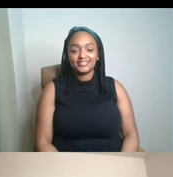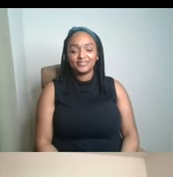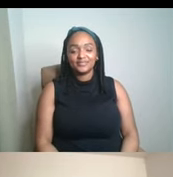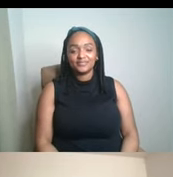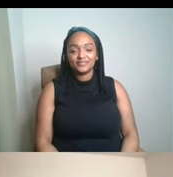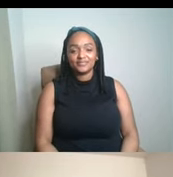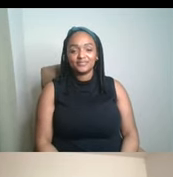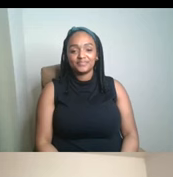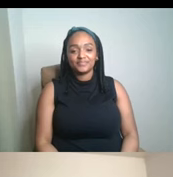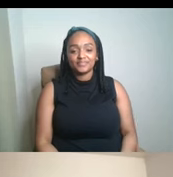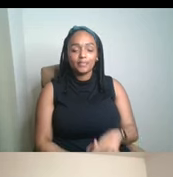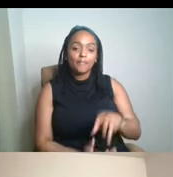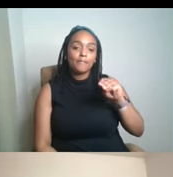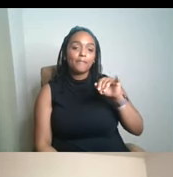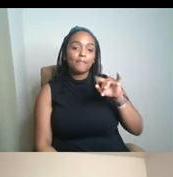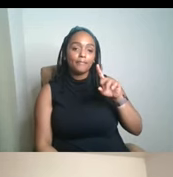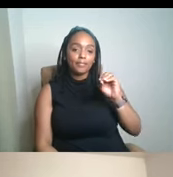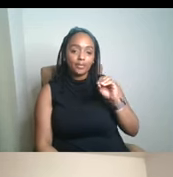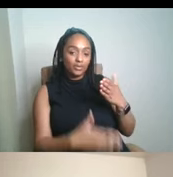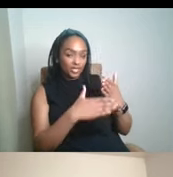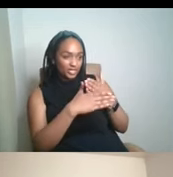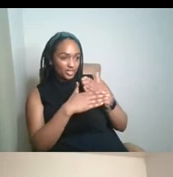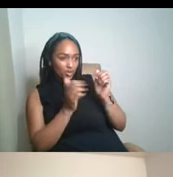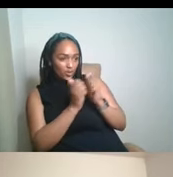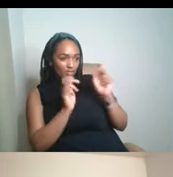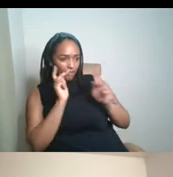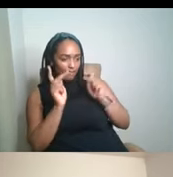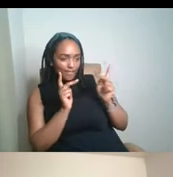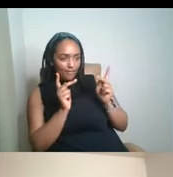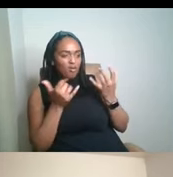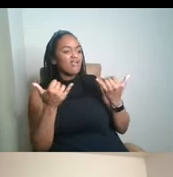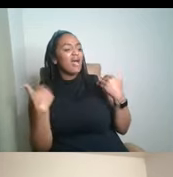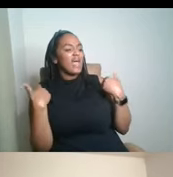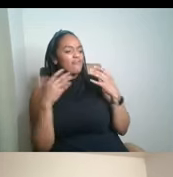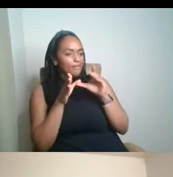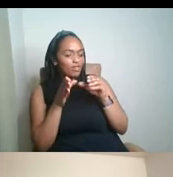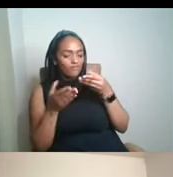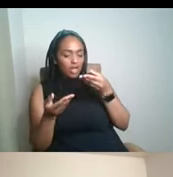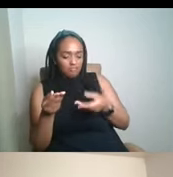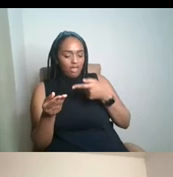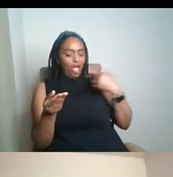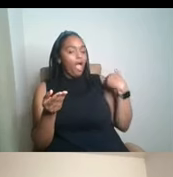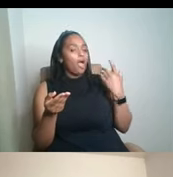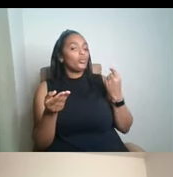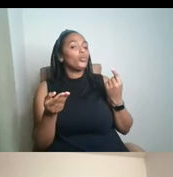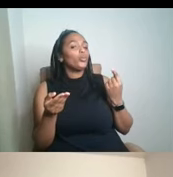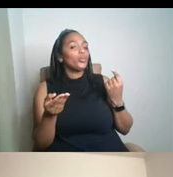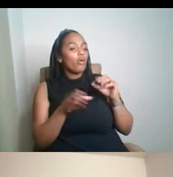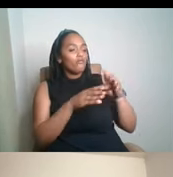Can you share with people about after they've folded a butterfly, what can they do with them to get involved with your work?